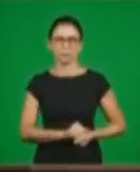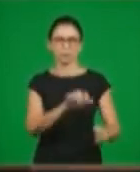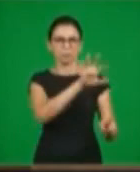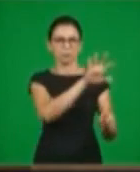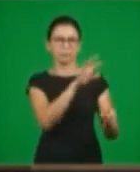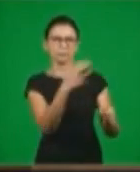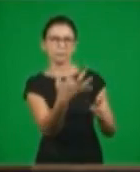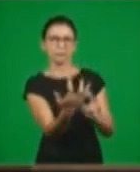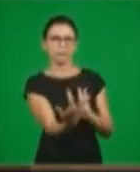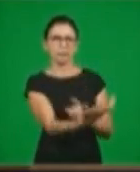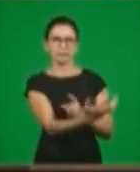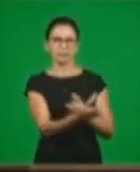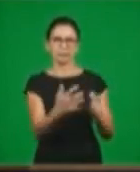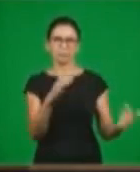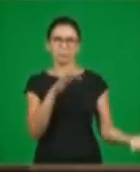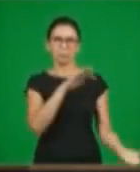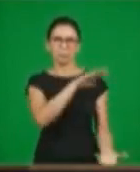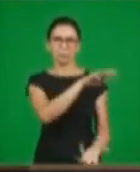families